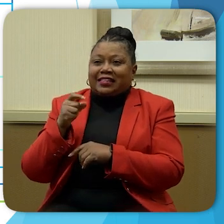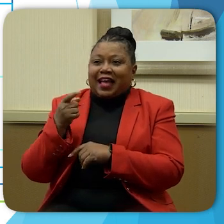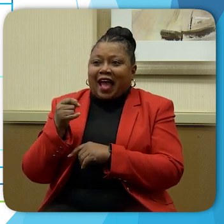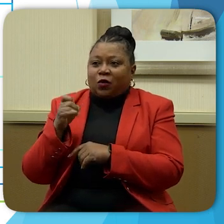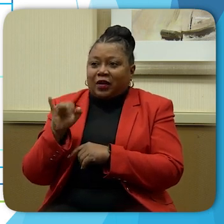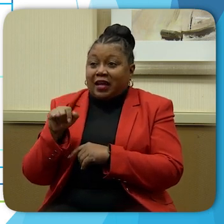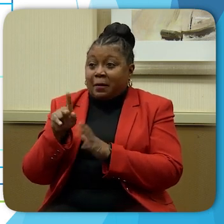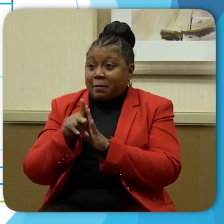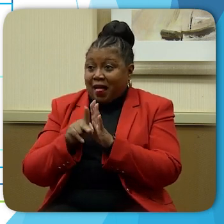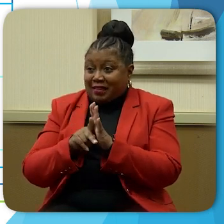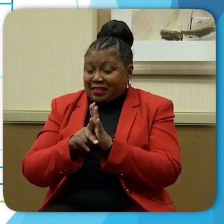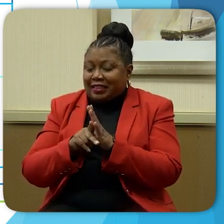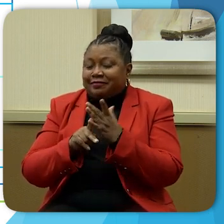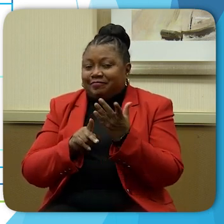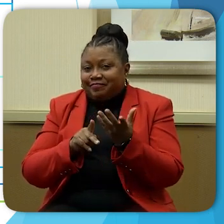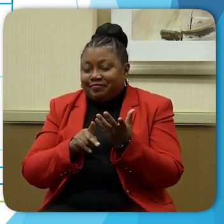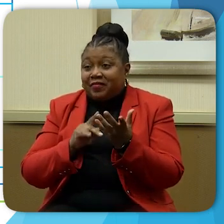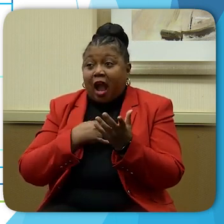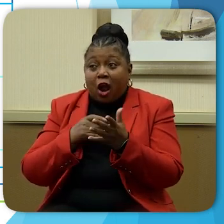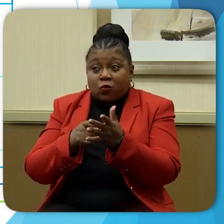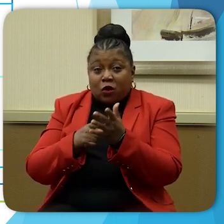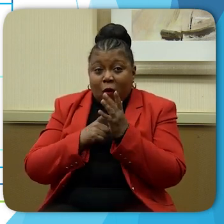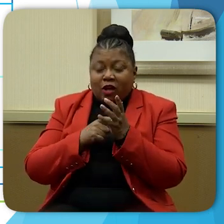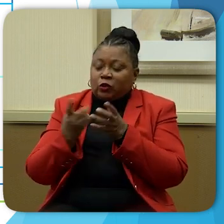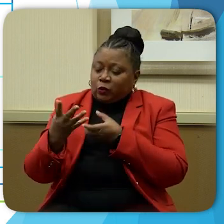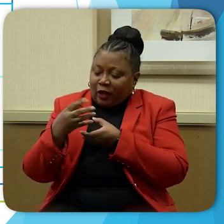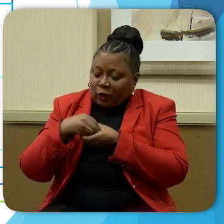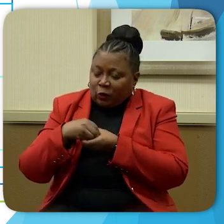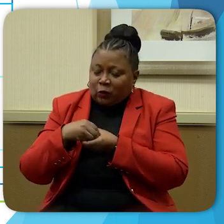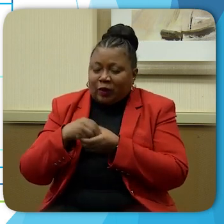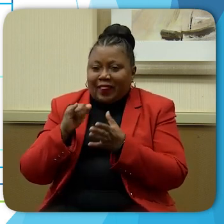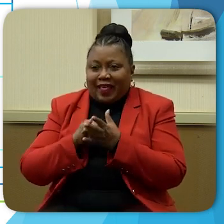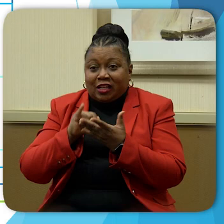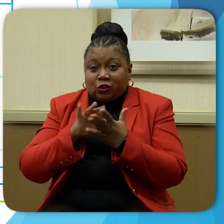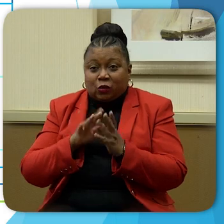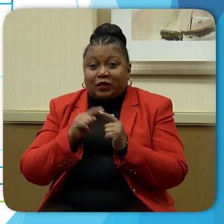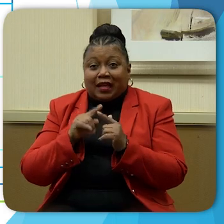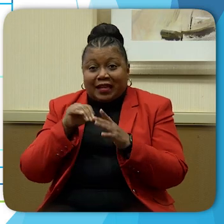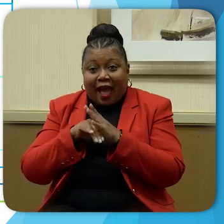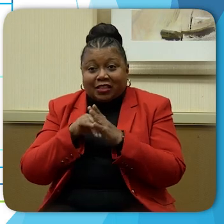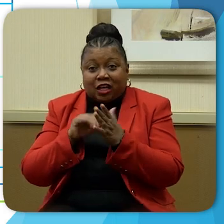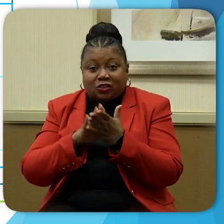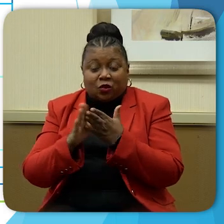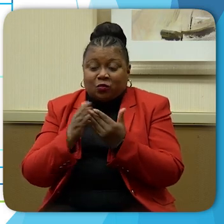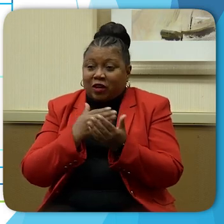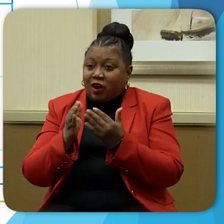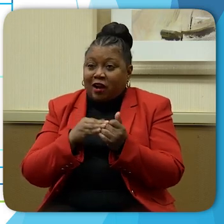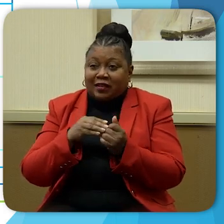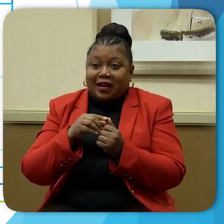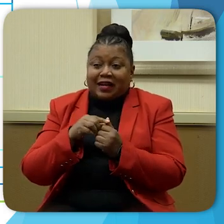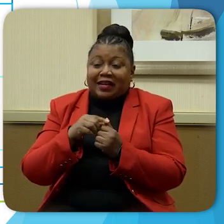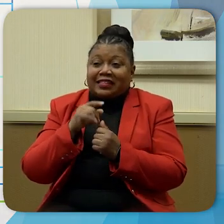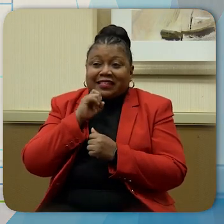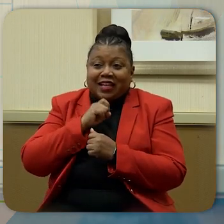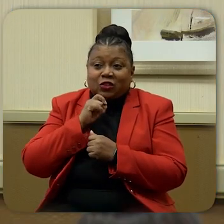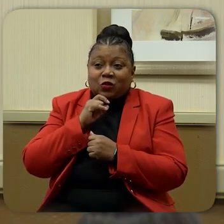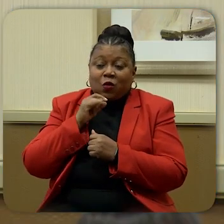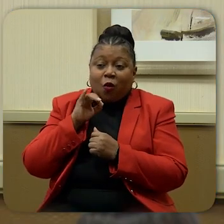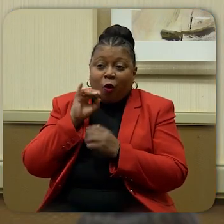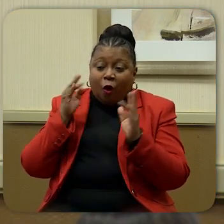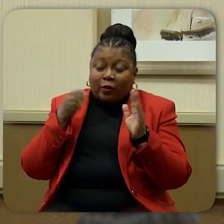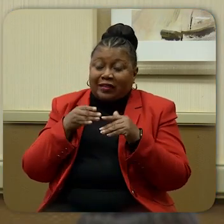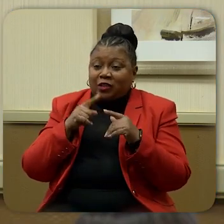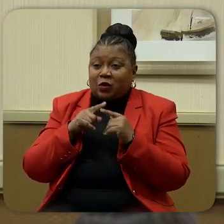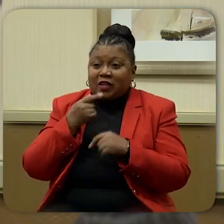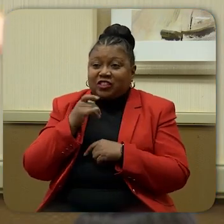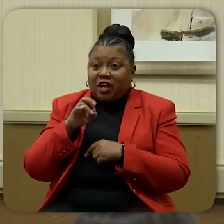policies, are required to include that students can access school regardless of sexual orientation and gender identity.